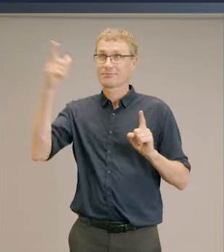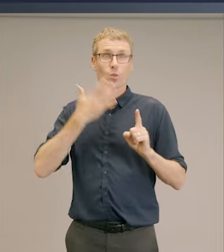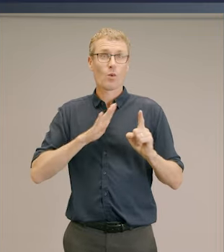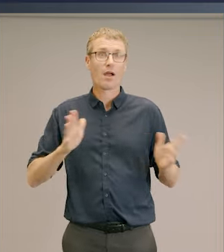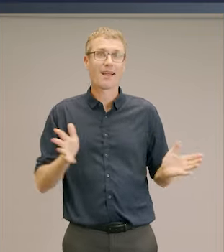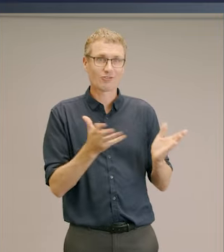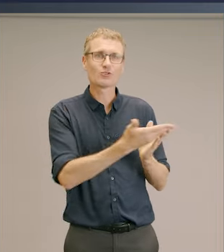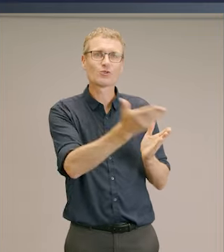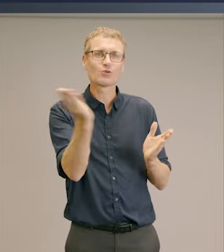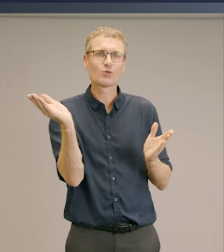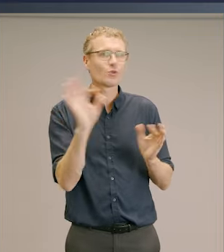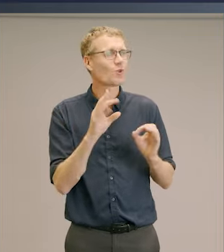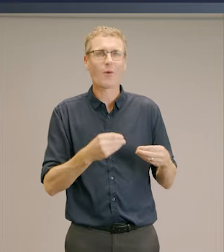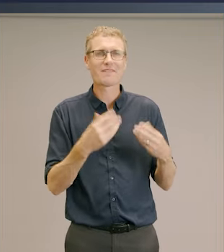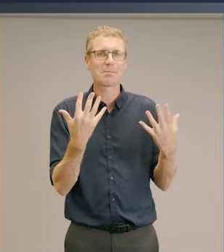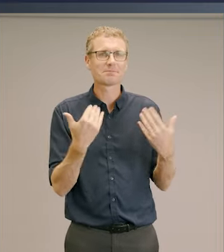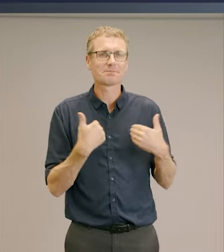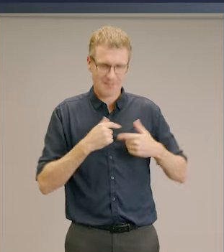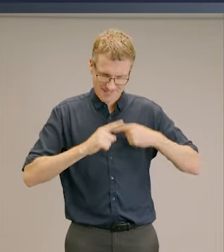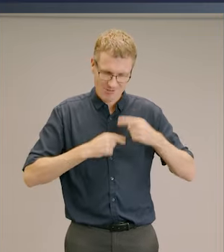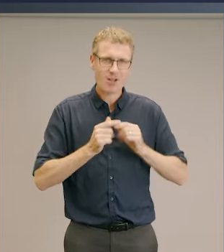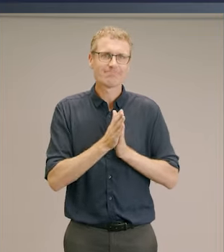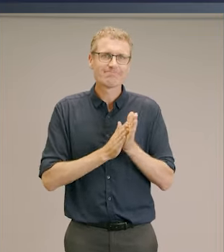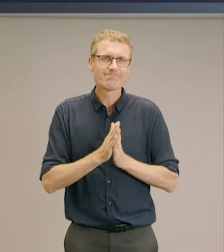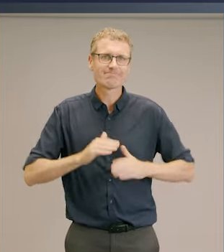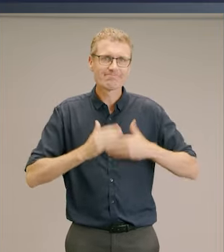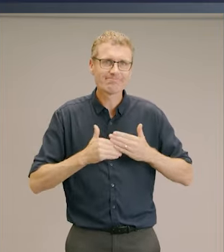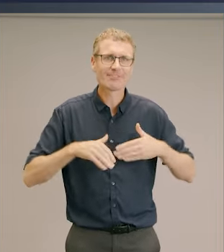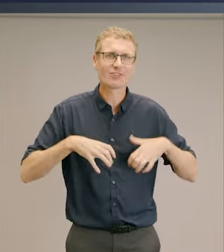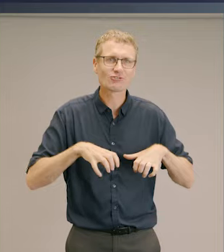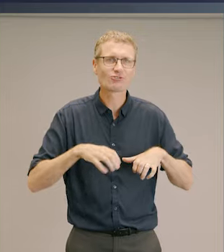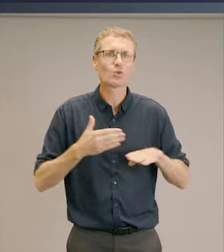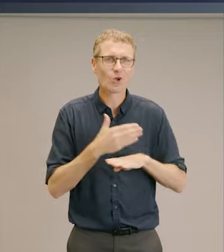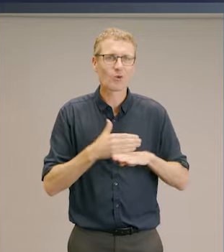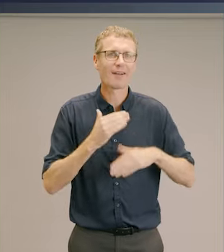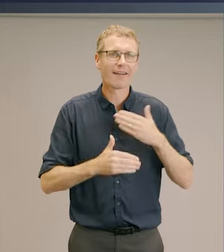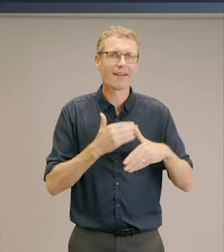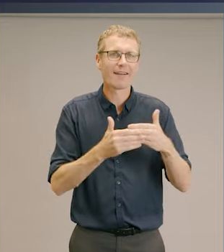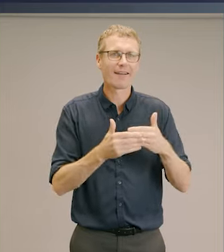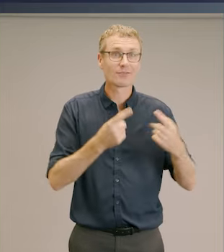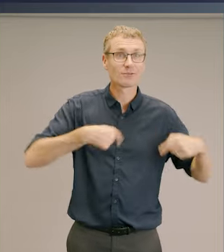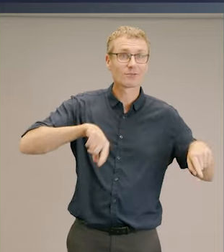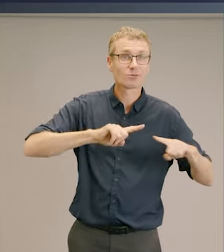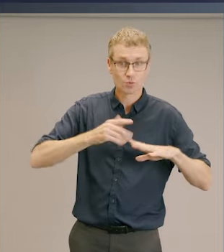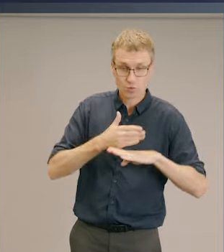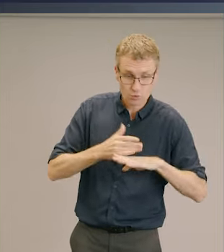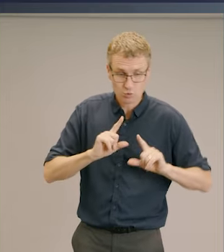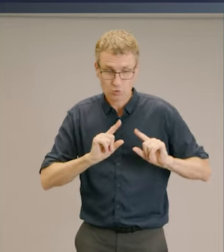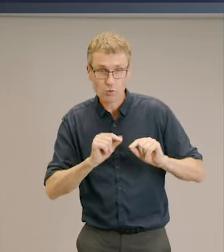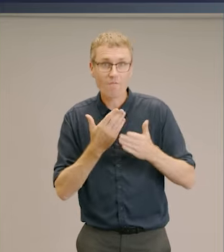Jesus. And I feel like today he's wanting to encourage you to carry on working